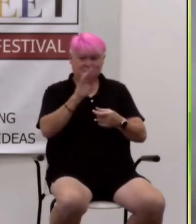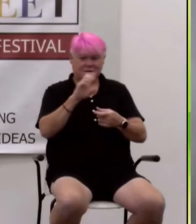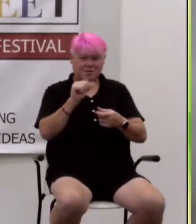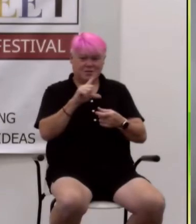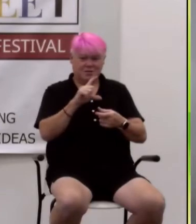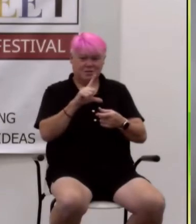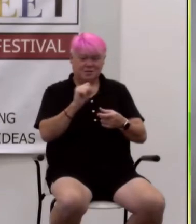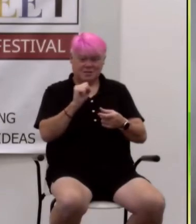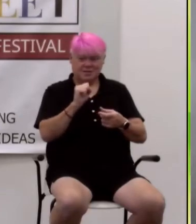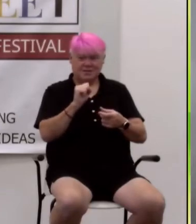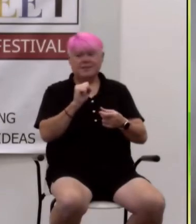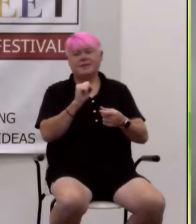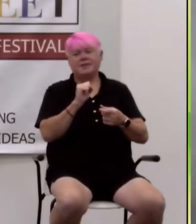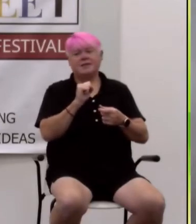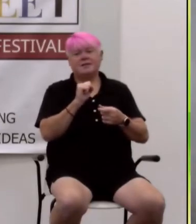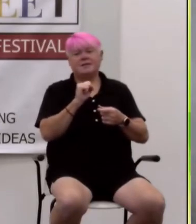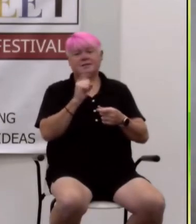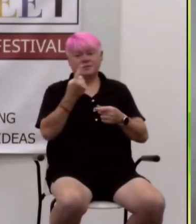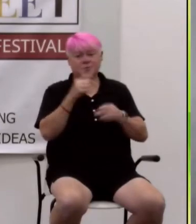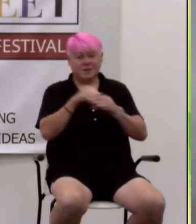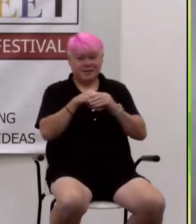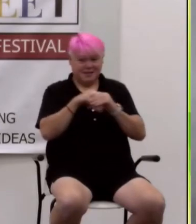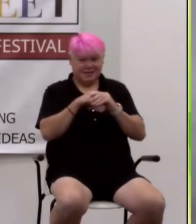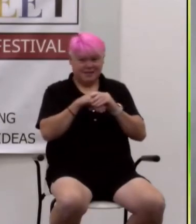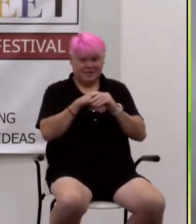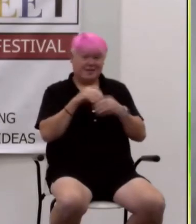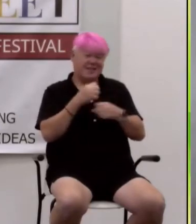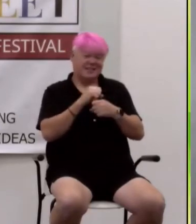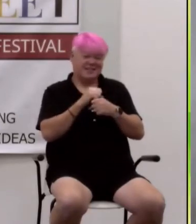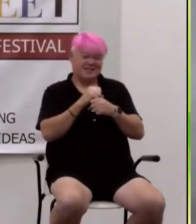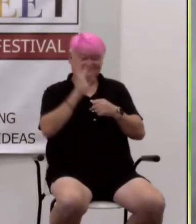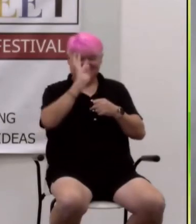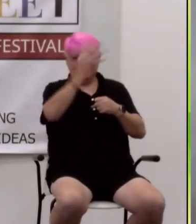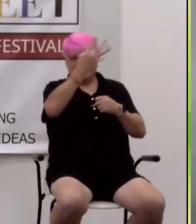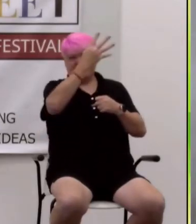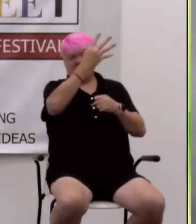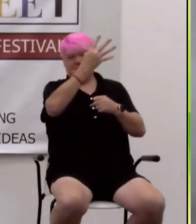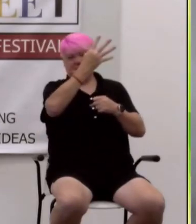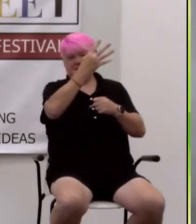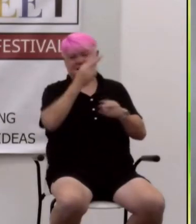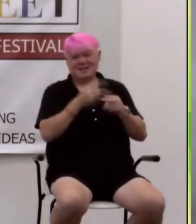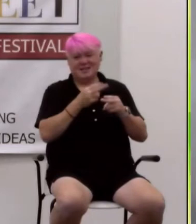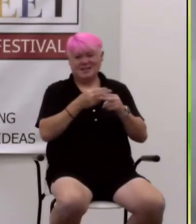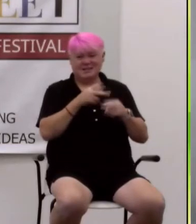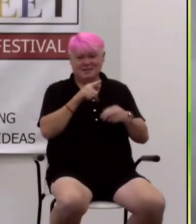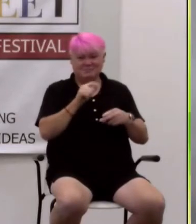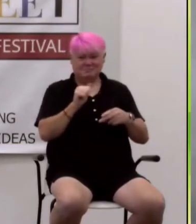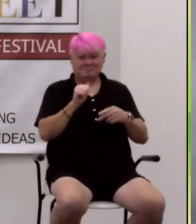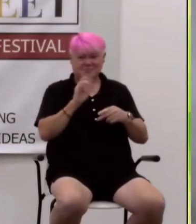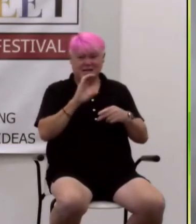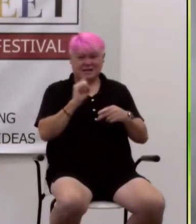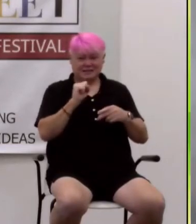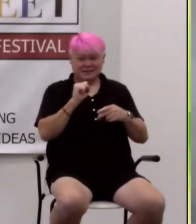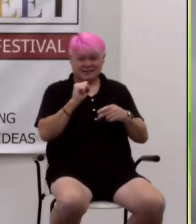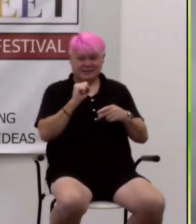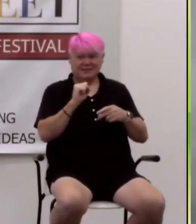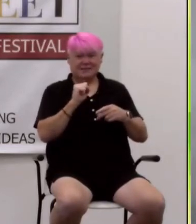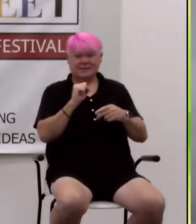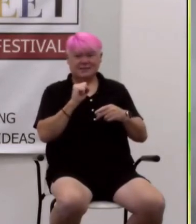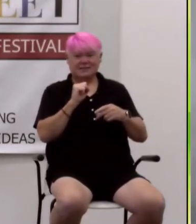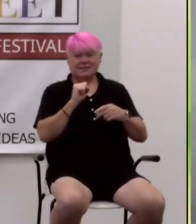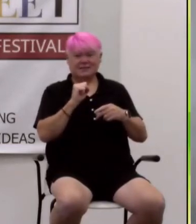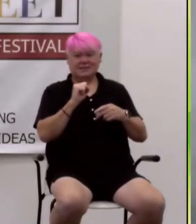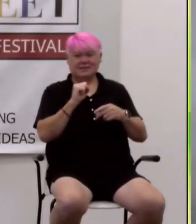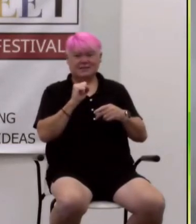one concoction in there that I just made up. I call it Pax, and it's a sort